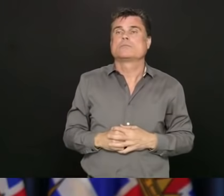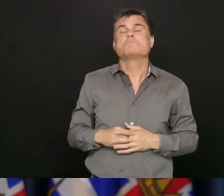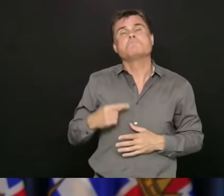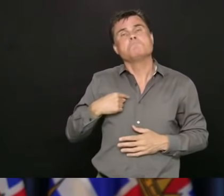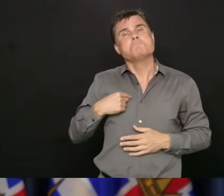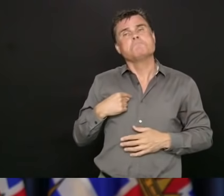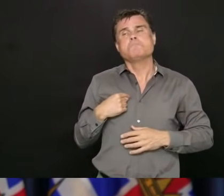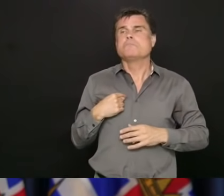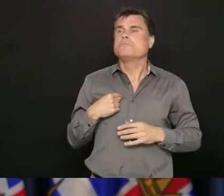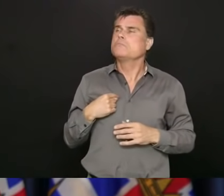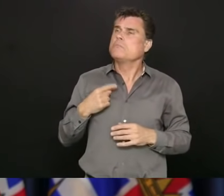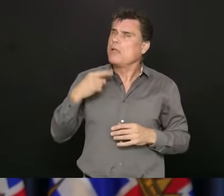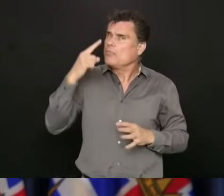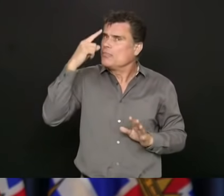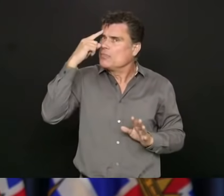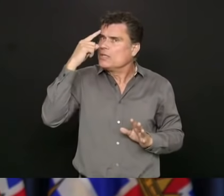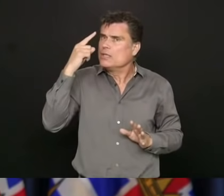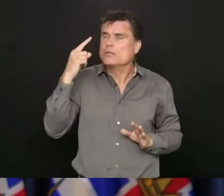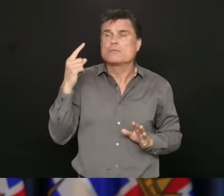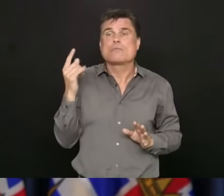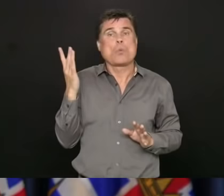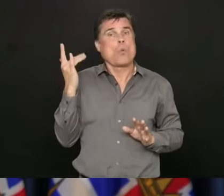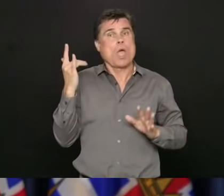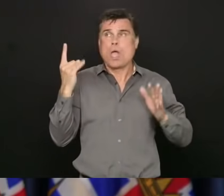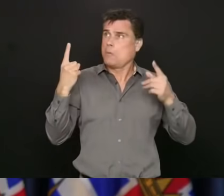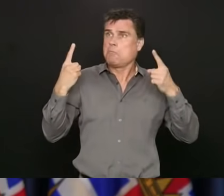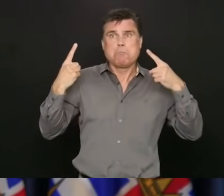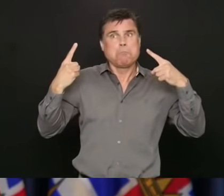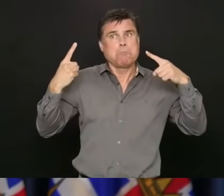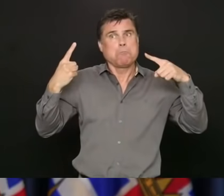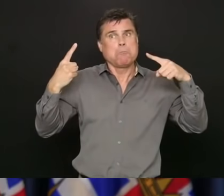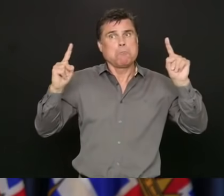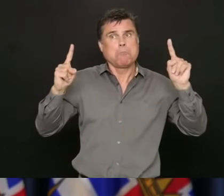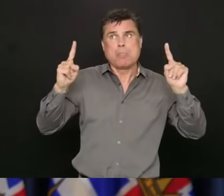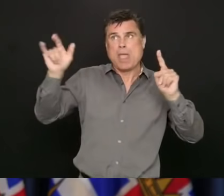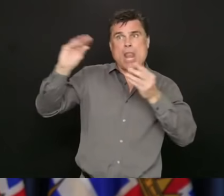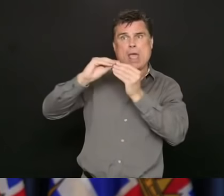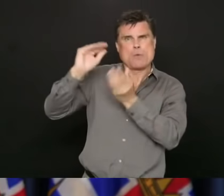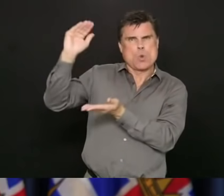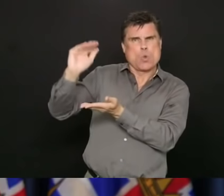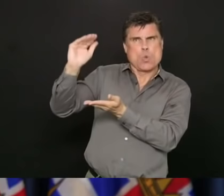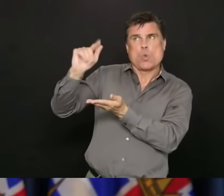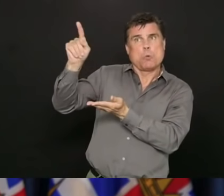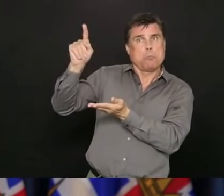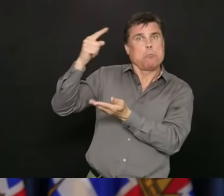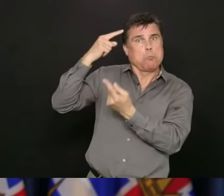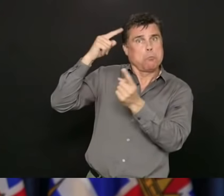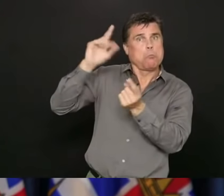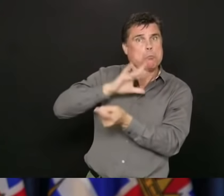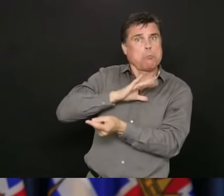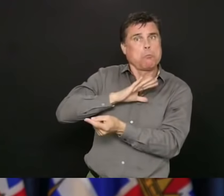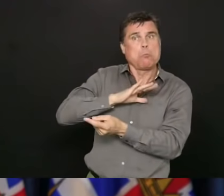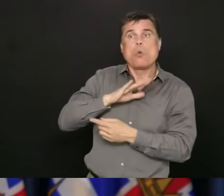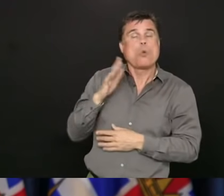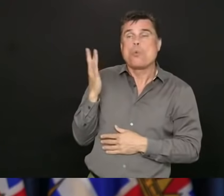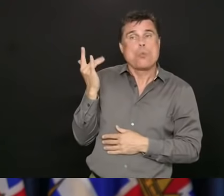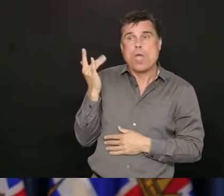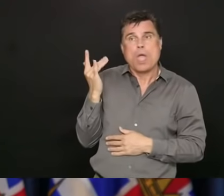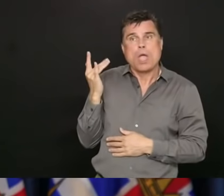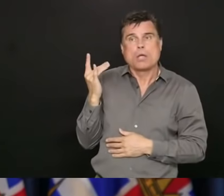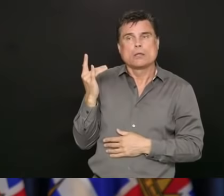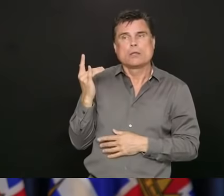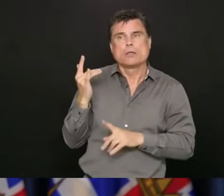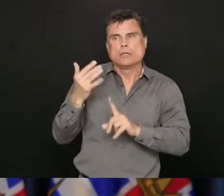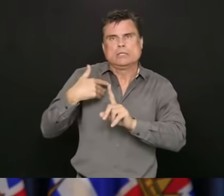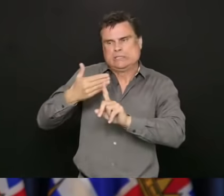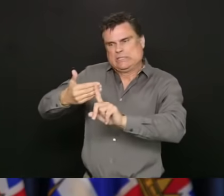testing issue. It's more a physical isolation, a physical distancing issue. We're not allowing the virus to be